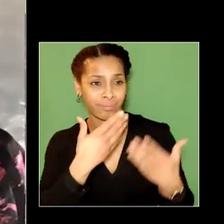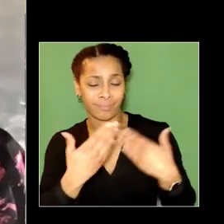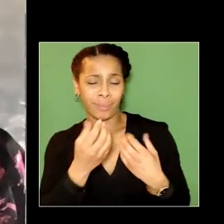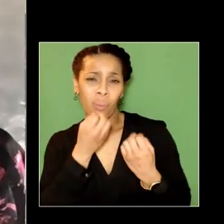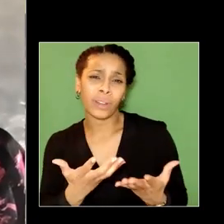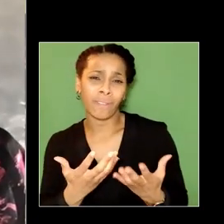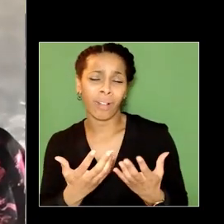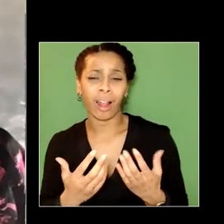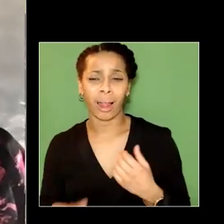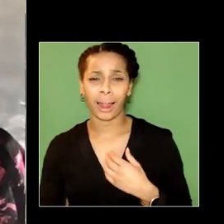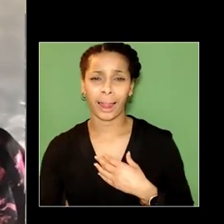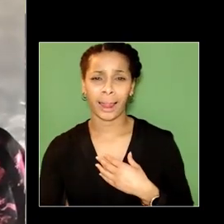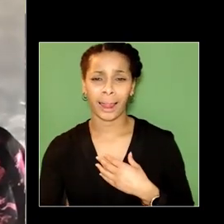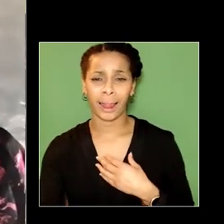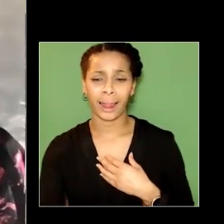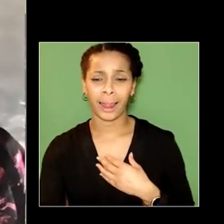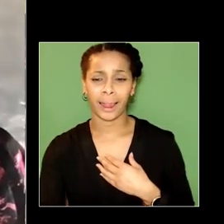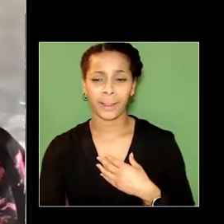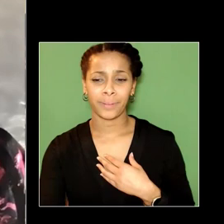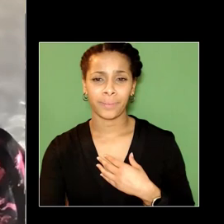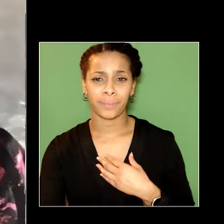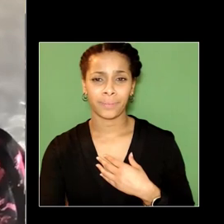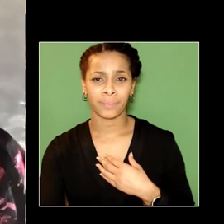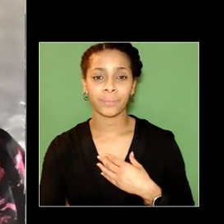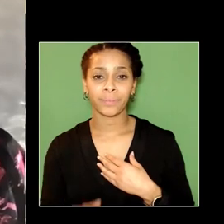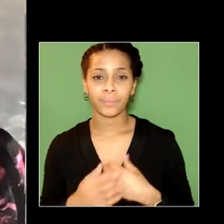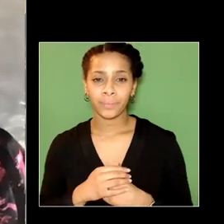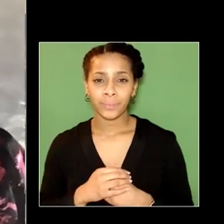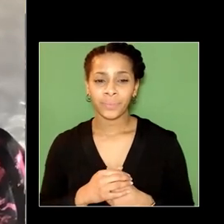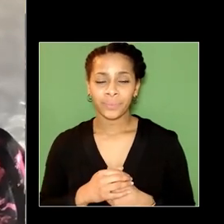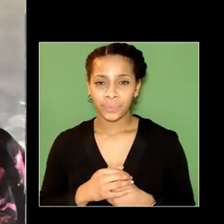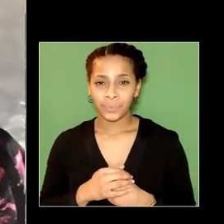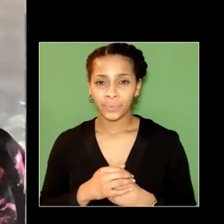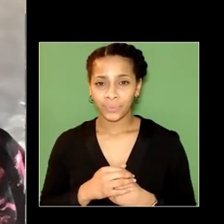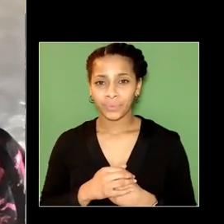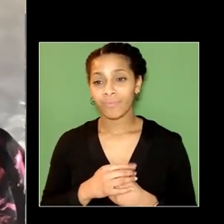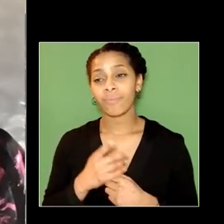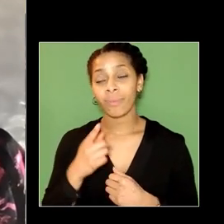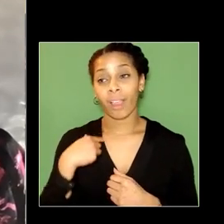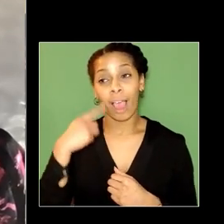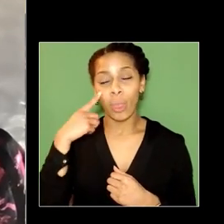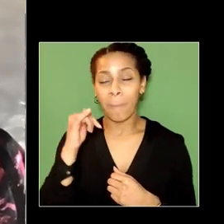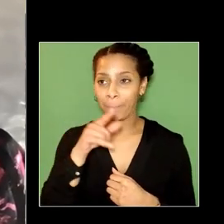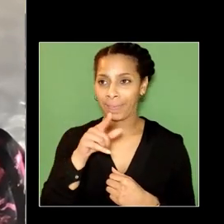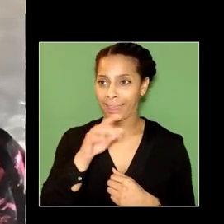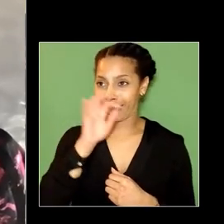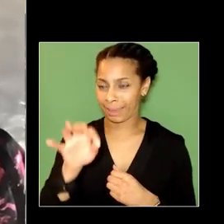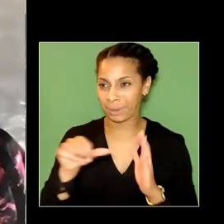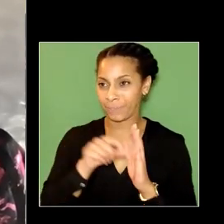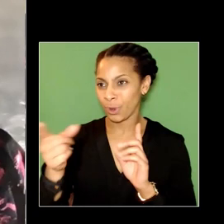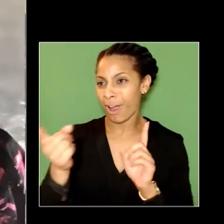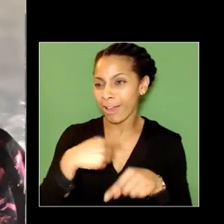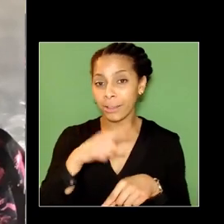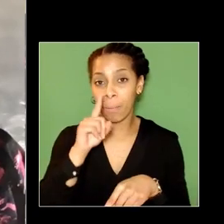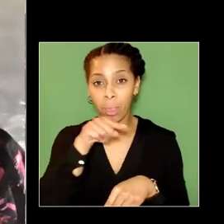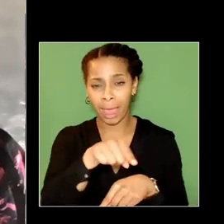well, I figured you would find it difficult to have an answer, but it was just such a profound thing